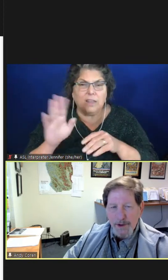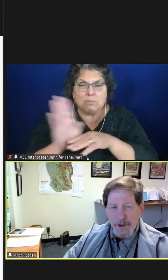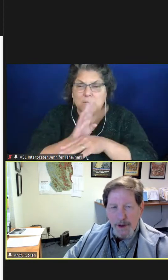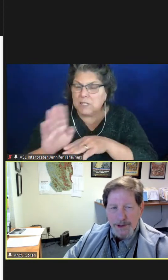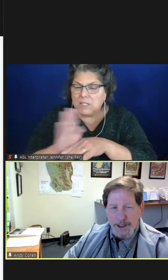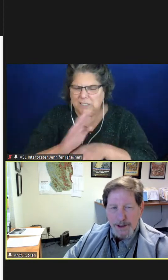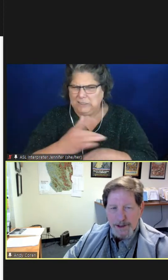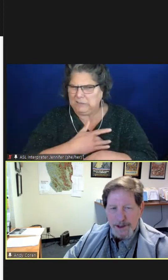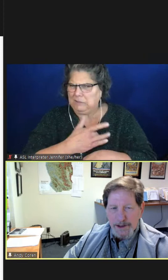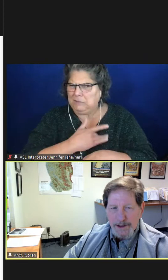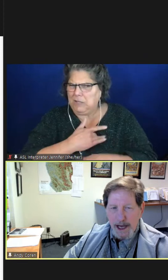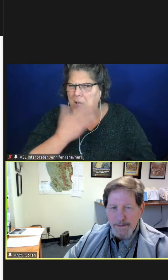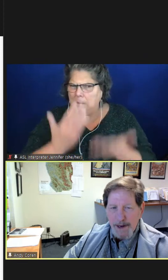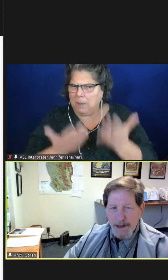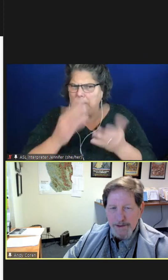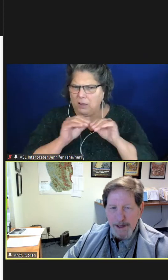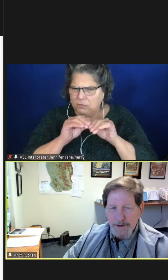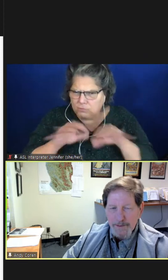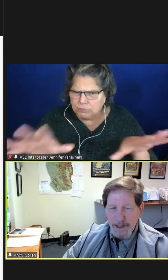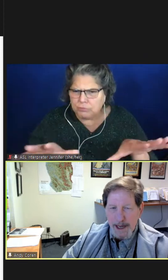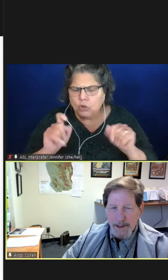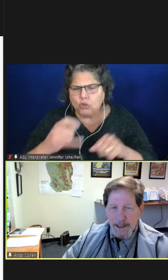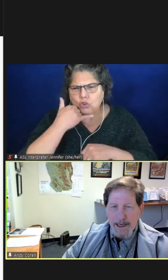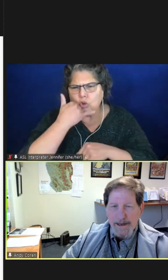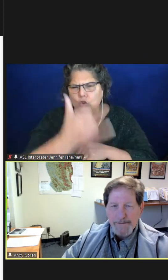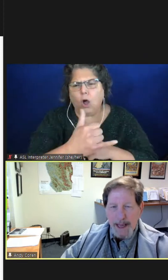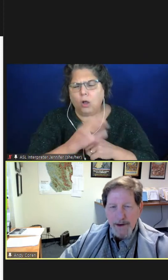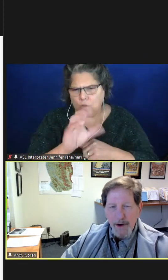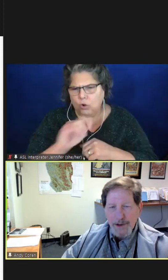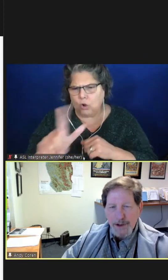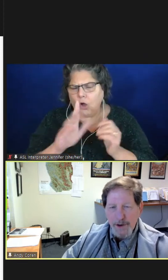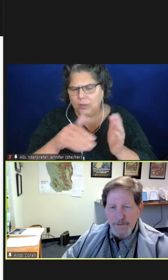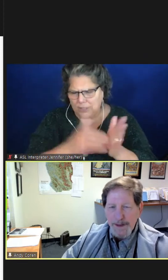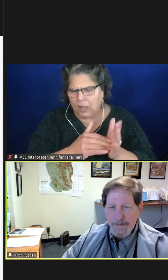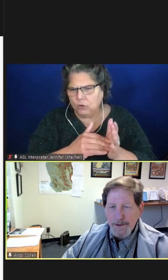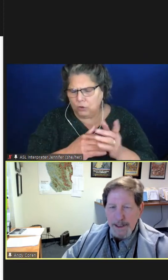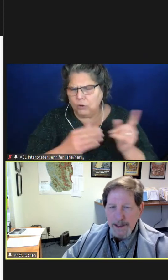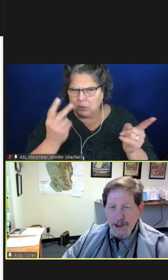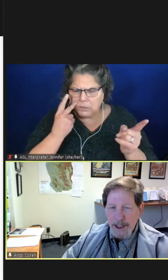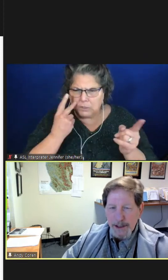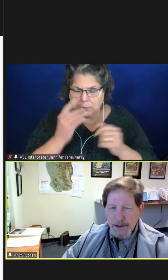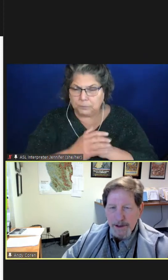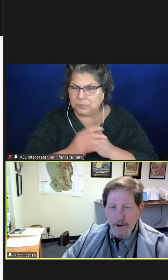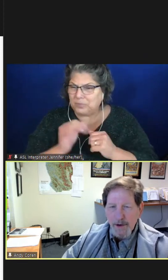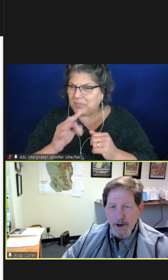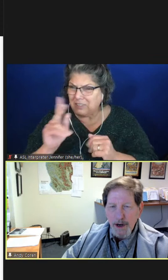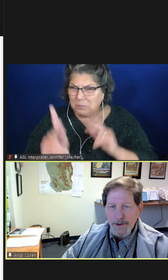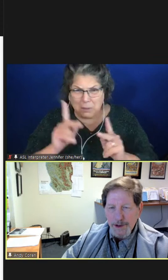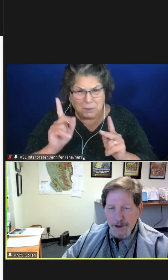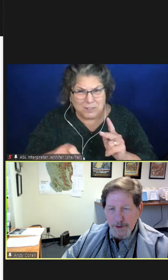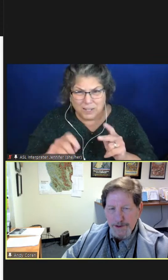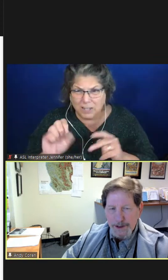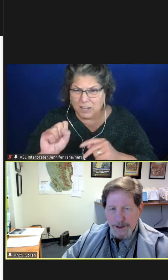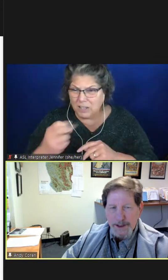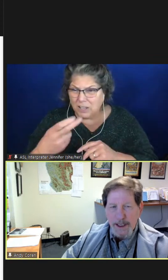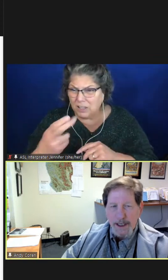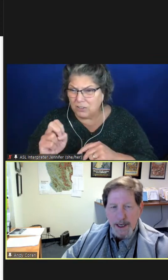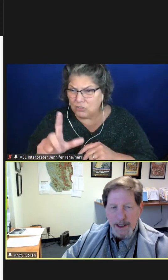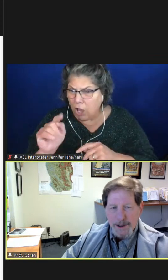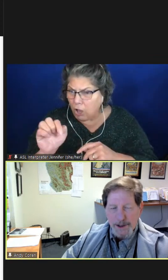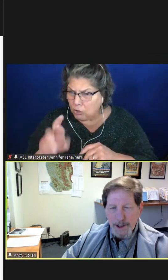should call the call center to discuss the outbreak response from the county. And also, if people need shelter or other